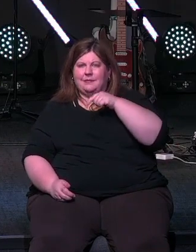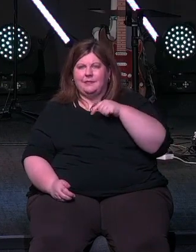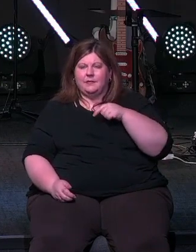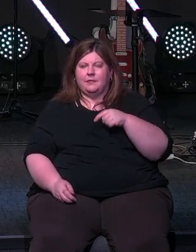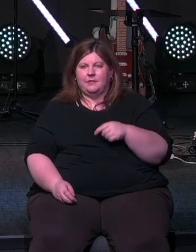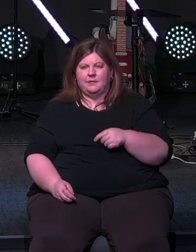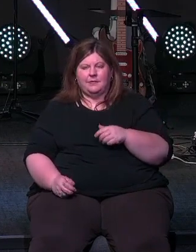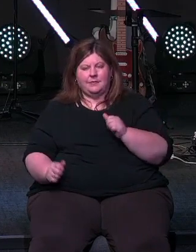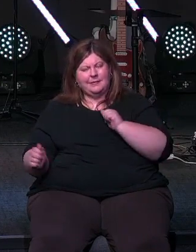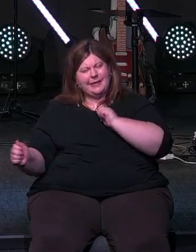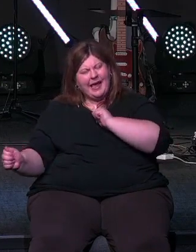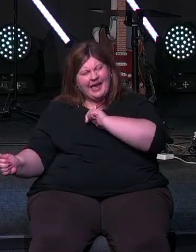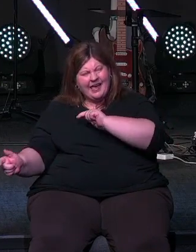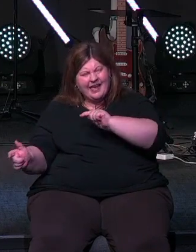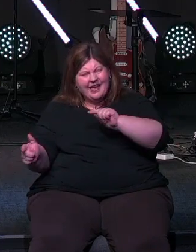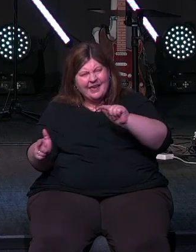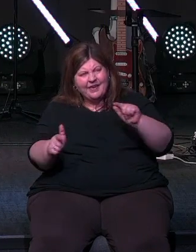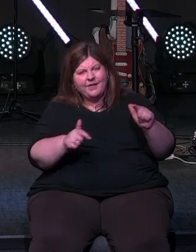It's every nation,